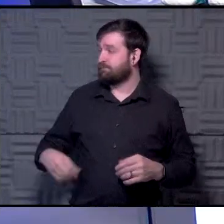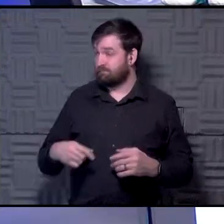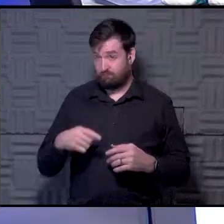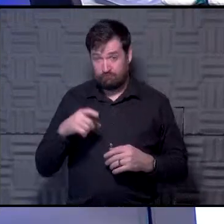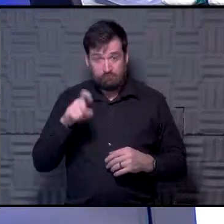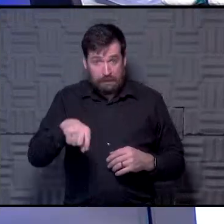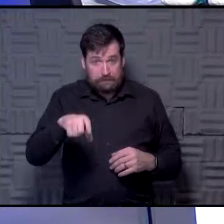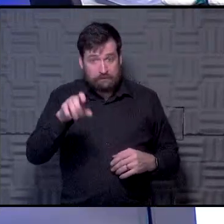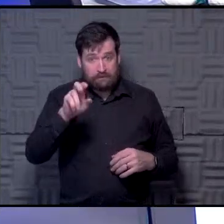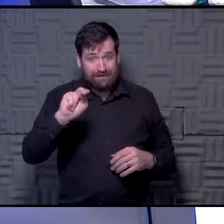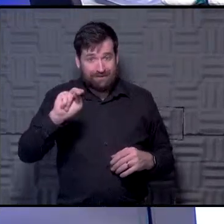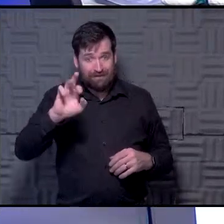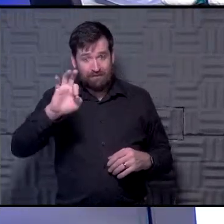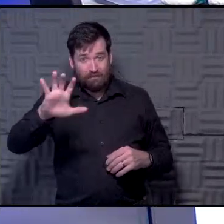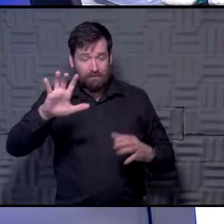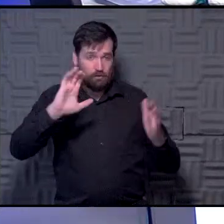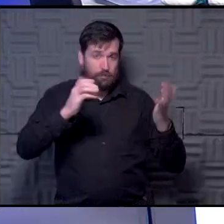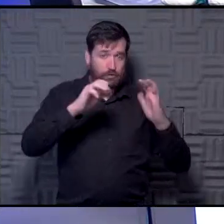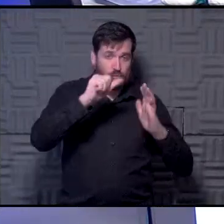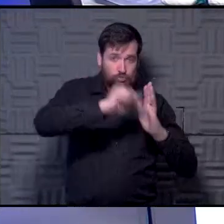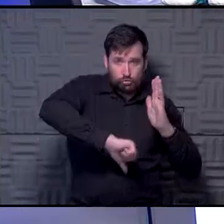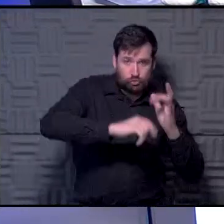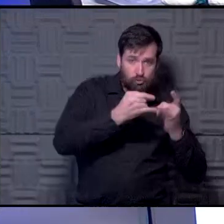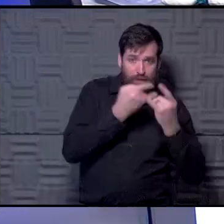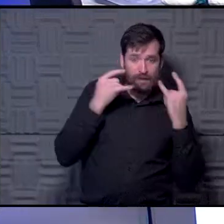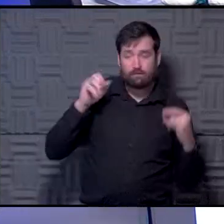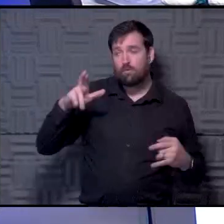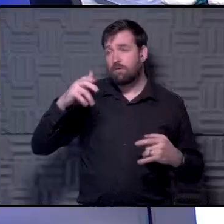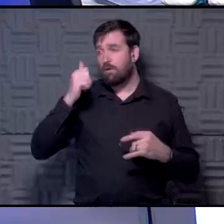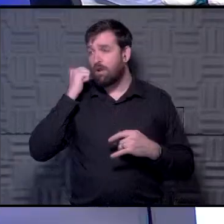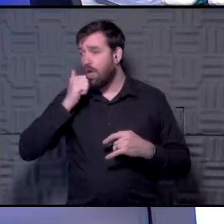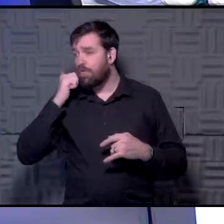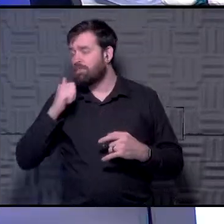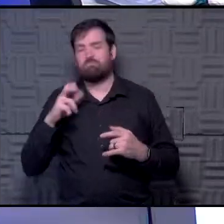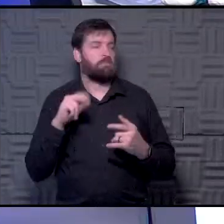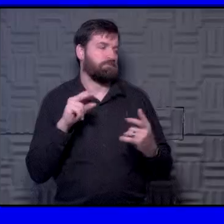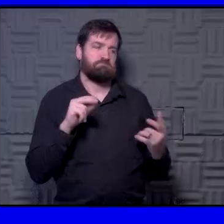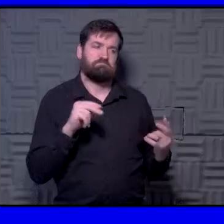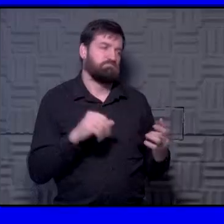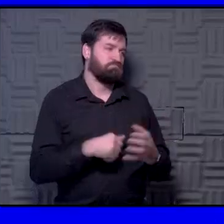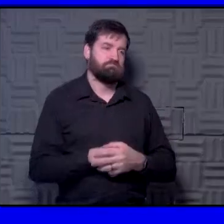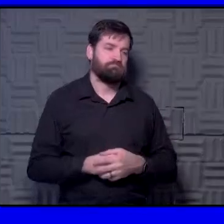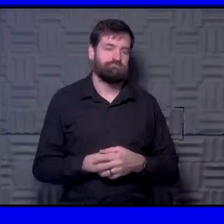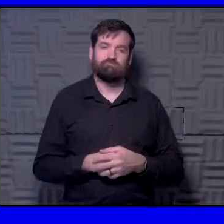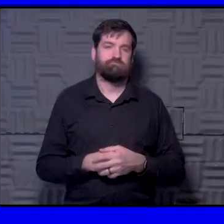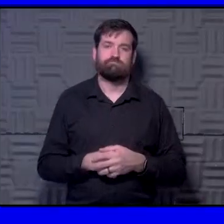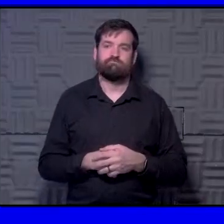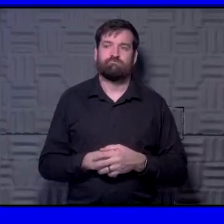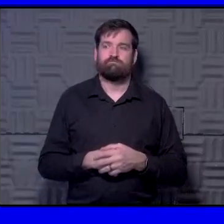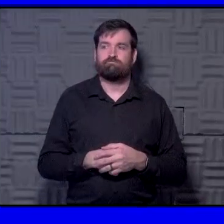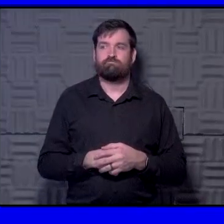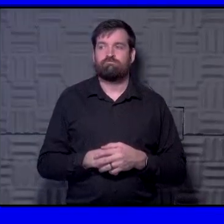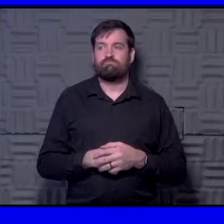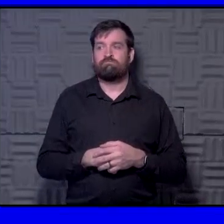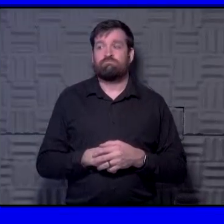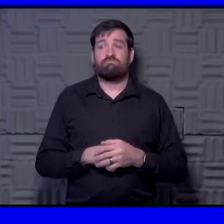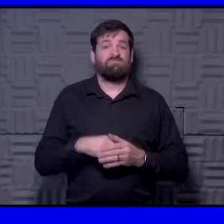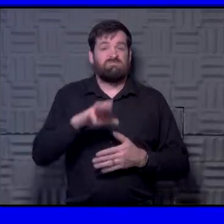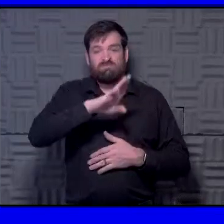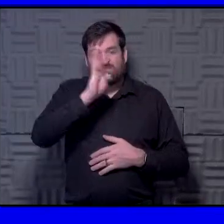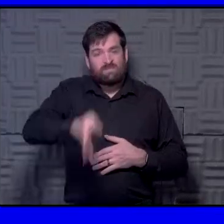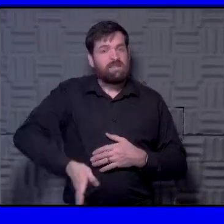need to wear an N95 mask versus a surgical mask or a cloth mask in the grocery store and places like that? No, I still, I've never been fitted